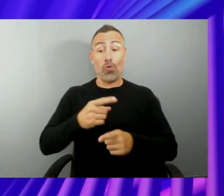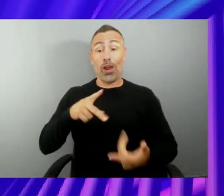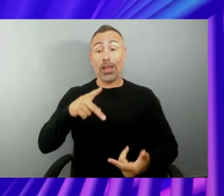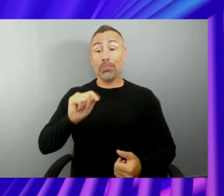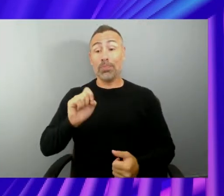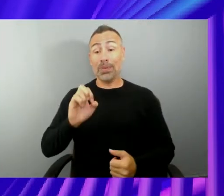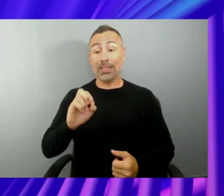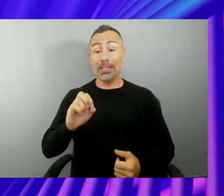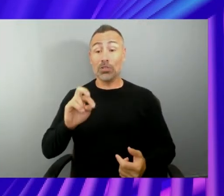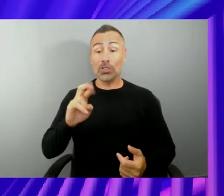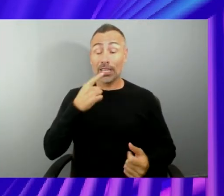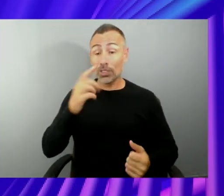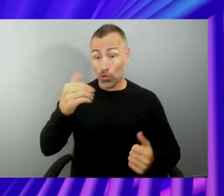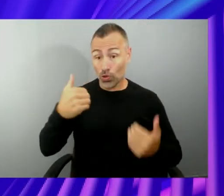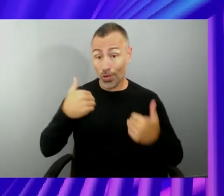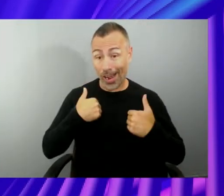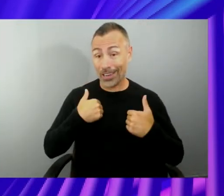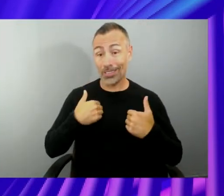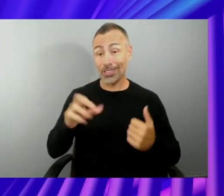Yeah. So